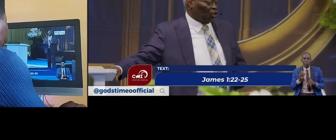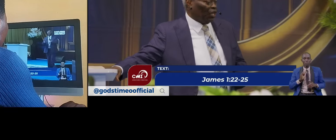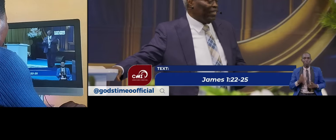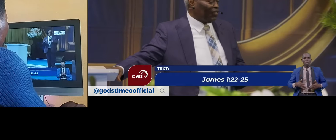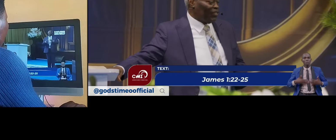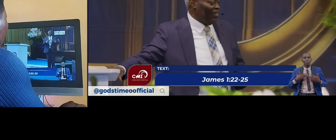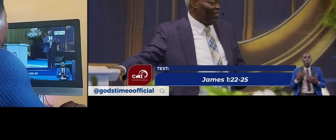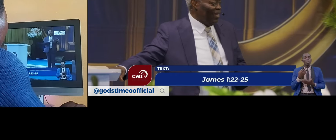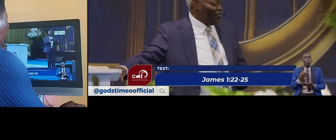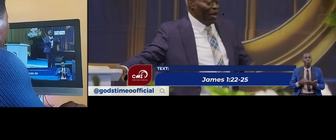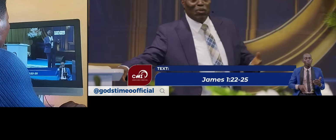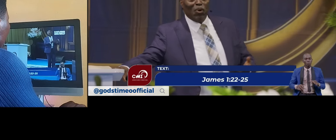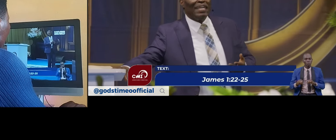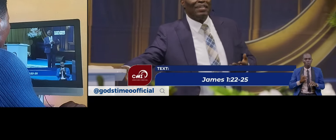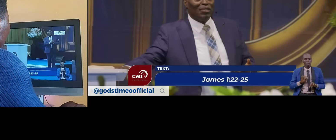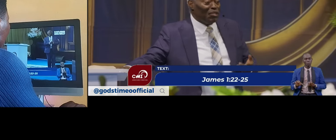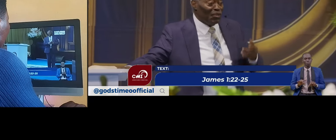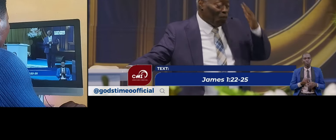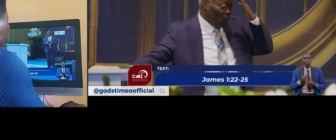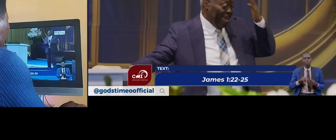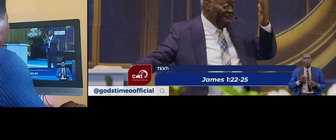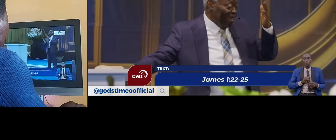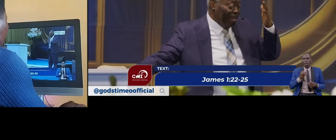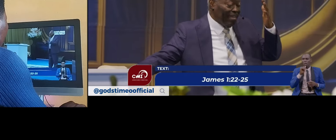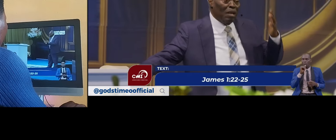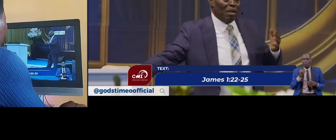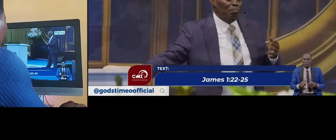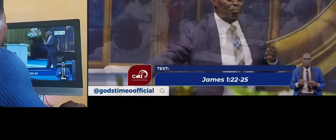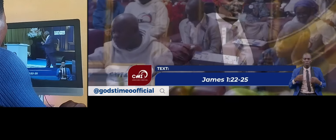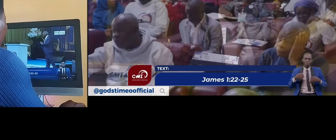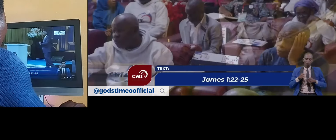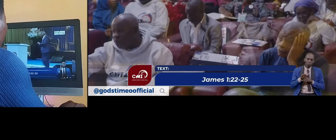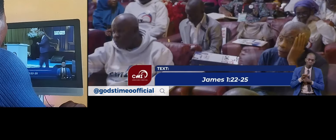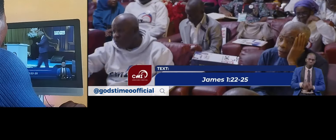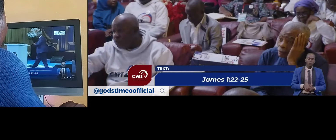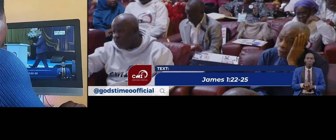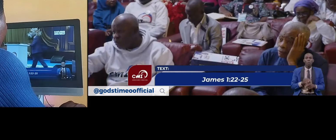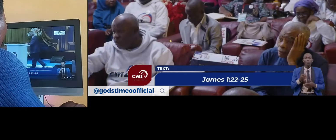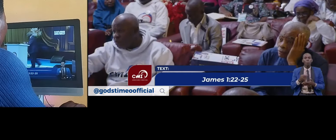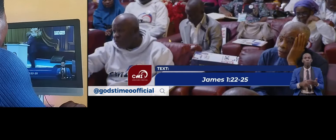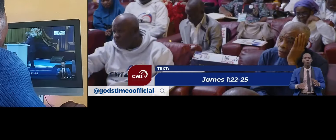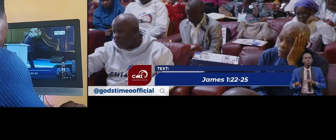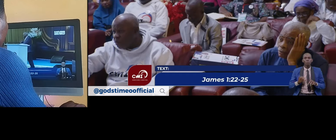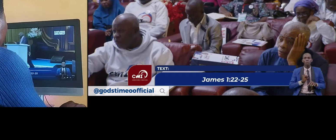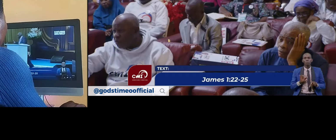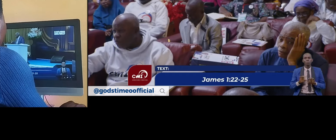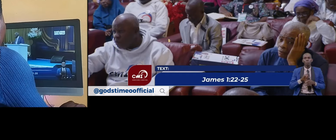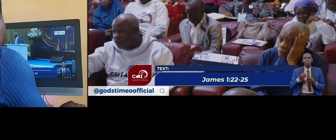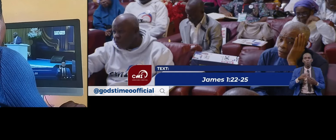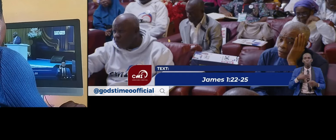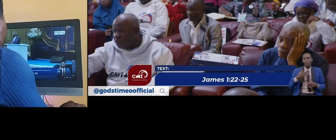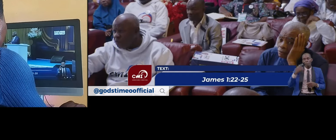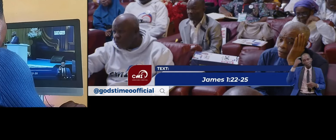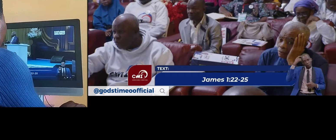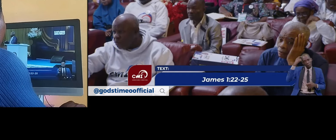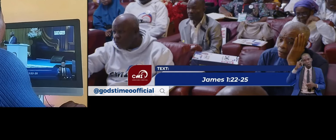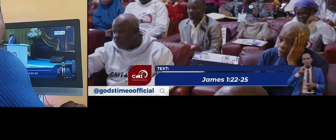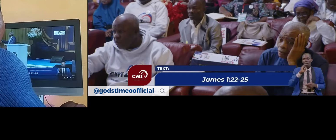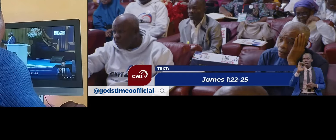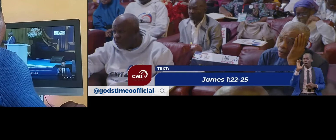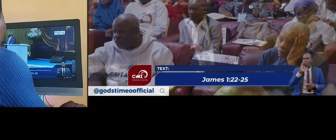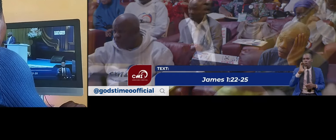under stress? What do I do when my brain is hot? What do I do when I